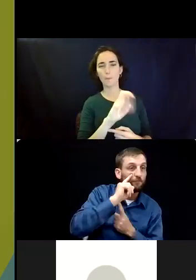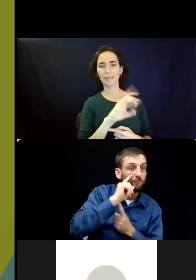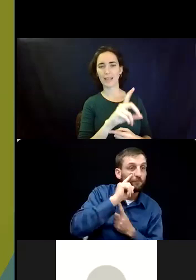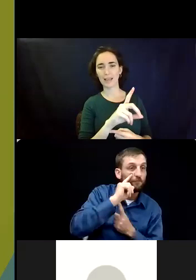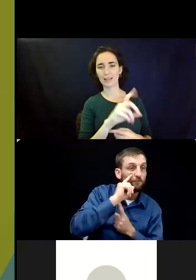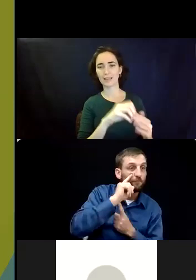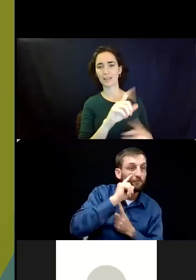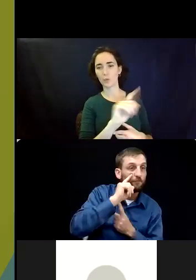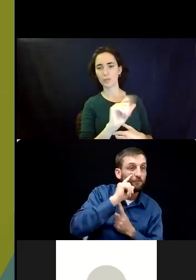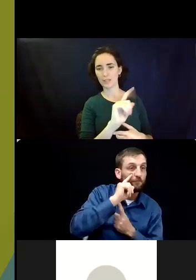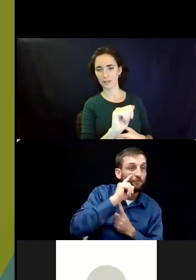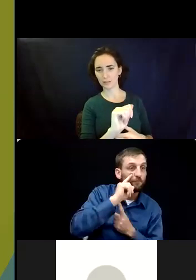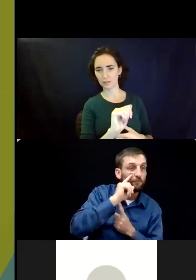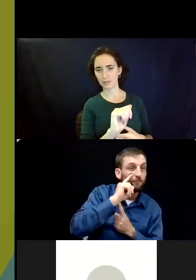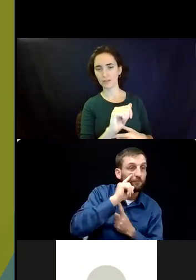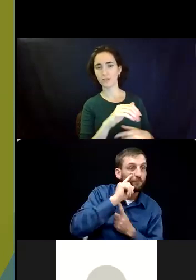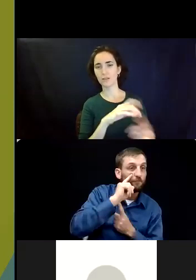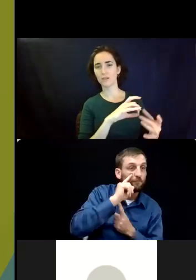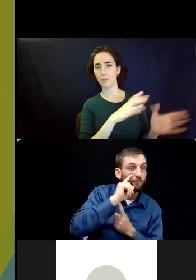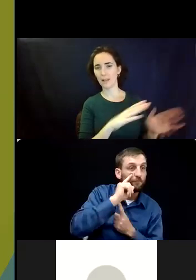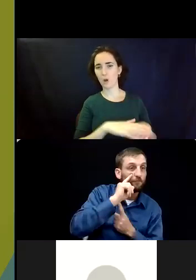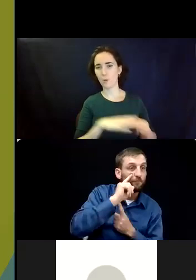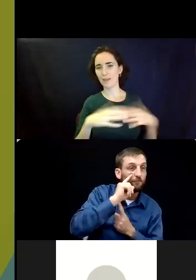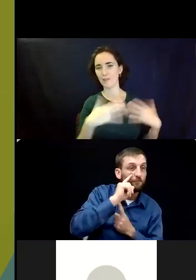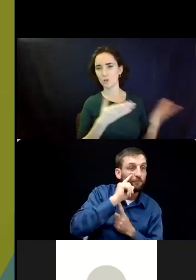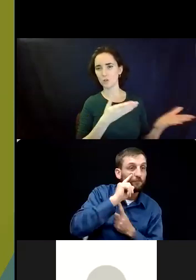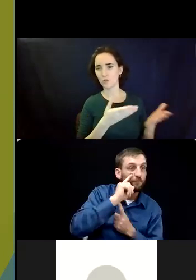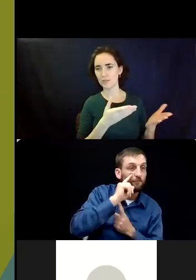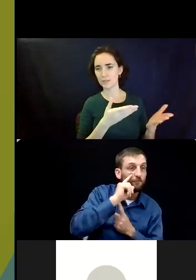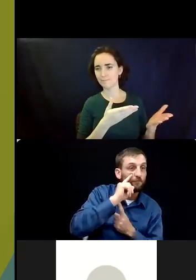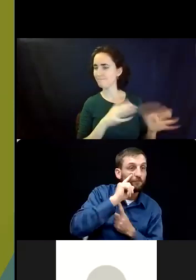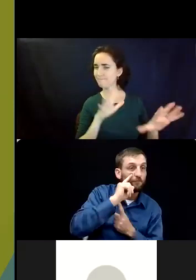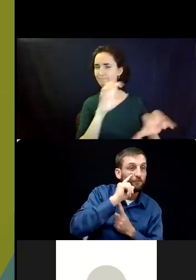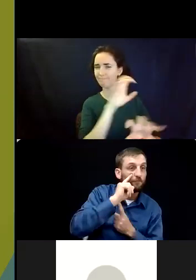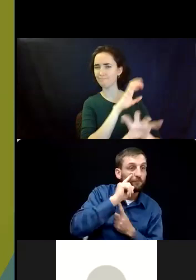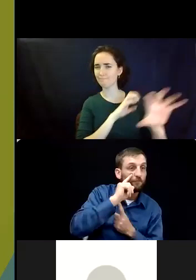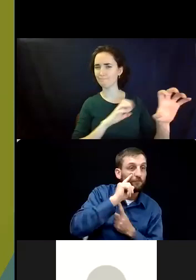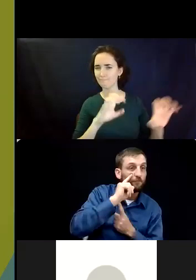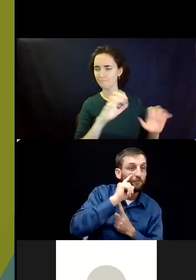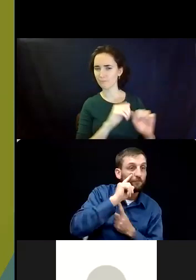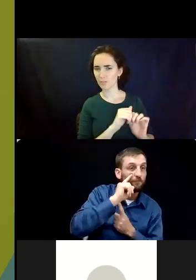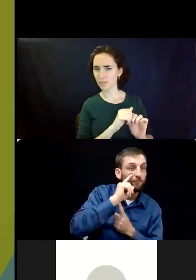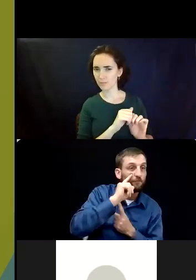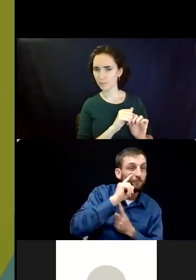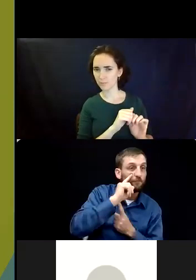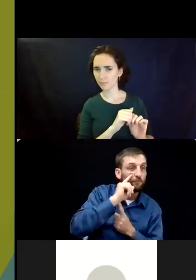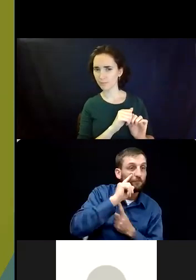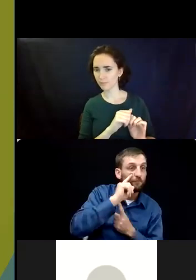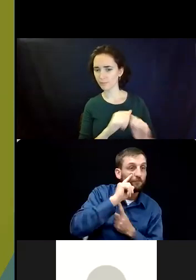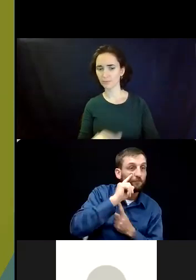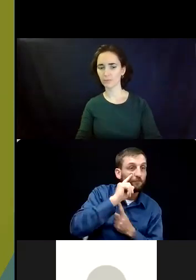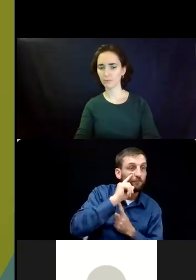care plans. Behavioral services are managed care plans. We also deliver direct care